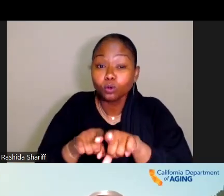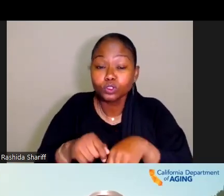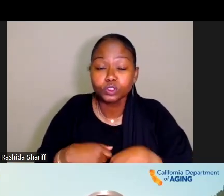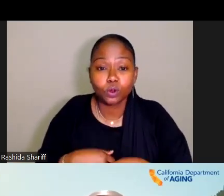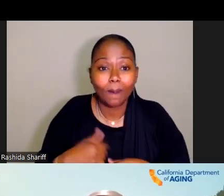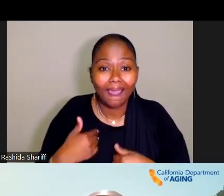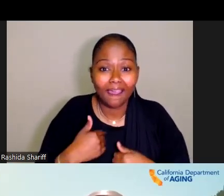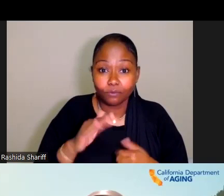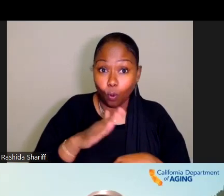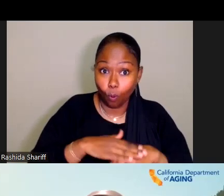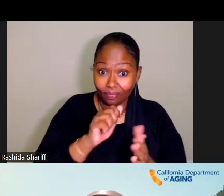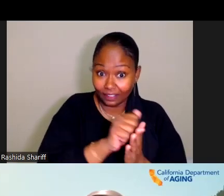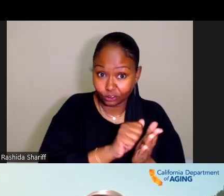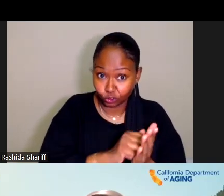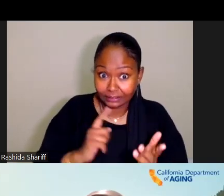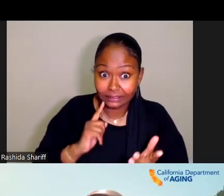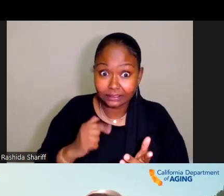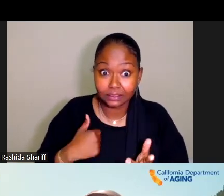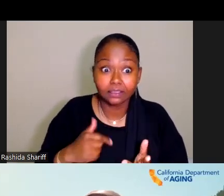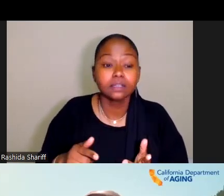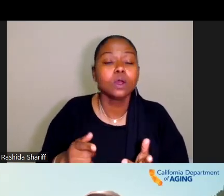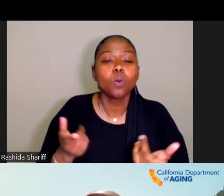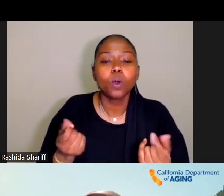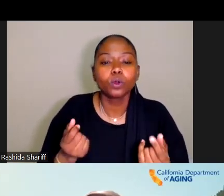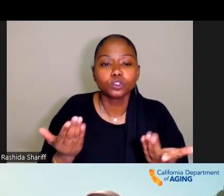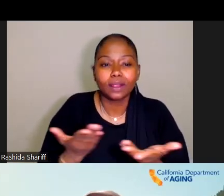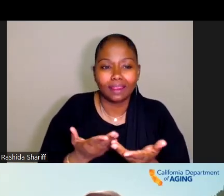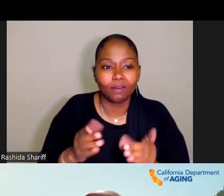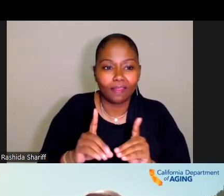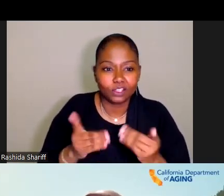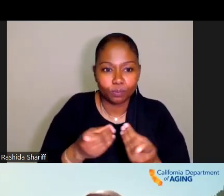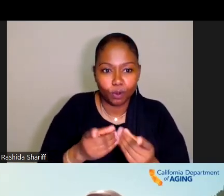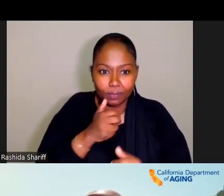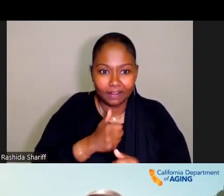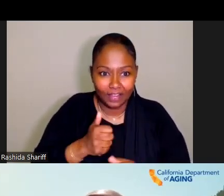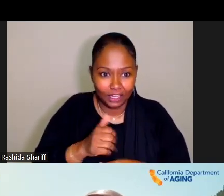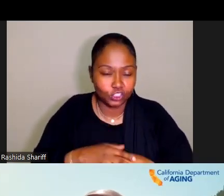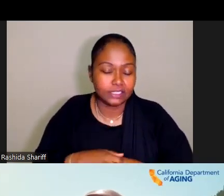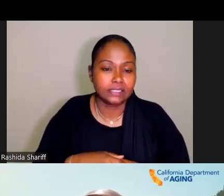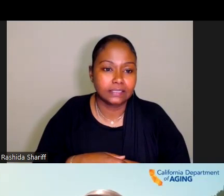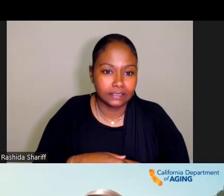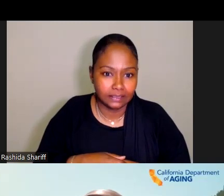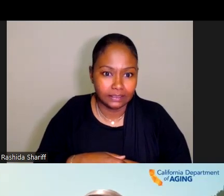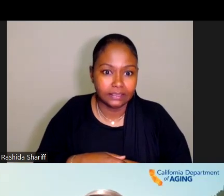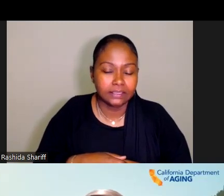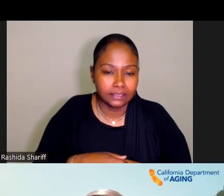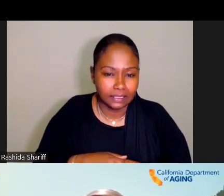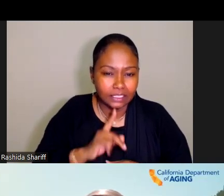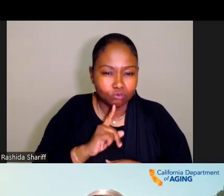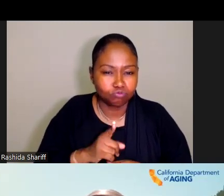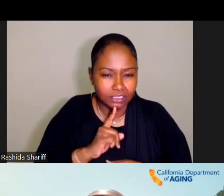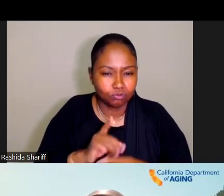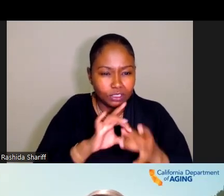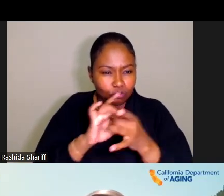some work happening at the Department of Aging that is tangentially related to what we're talking about here